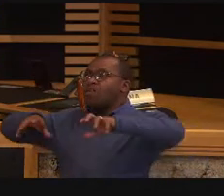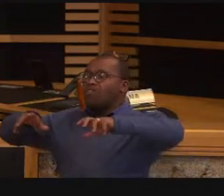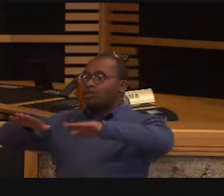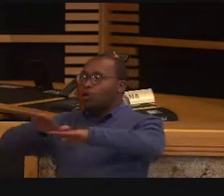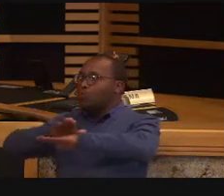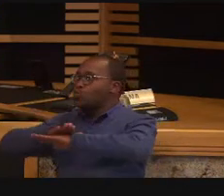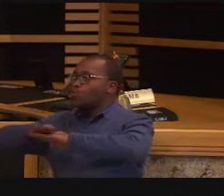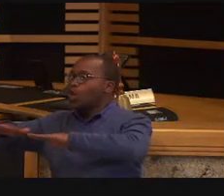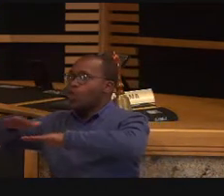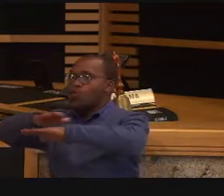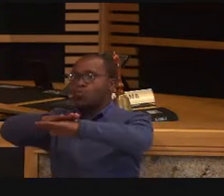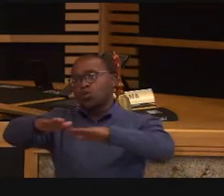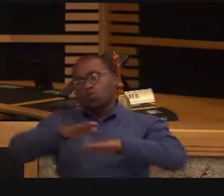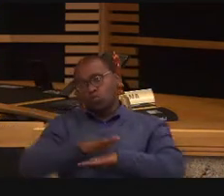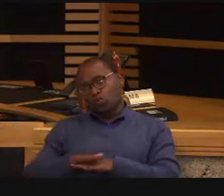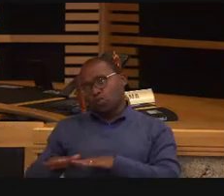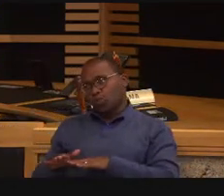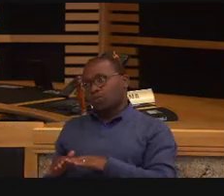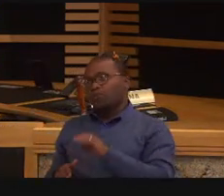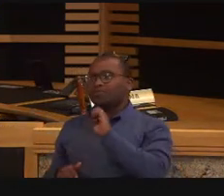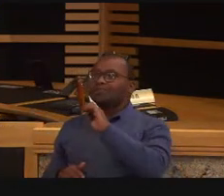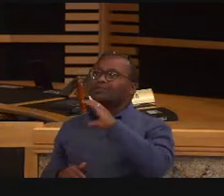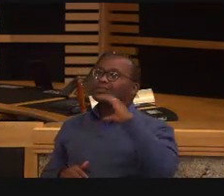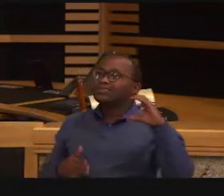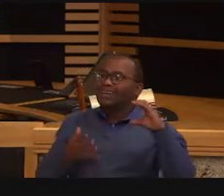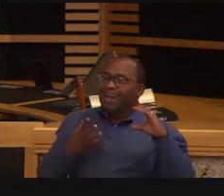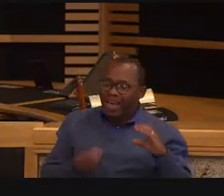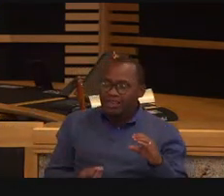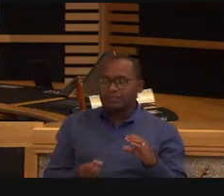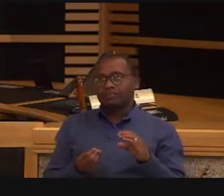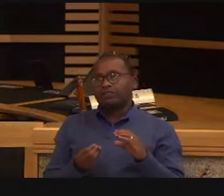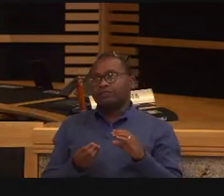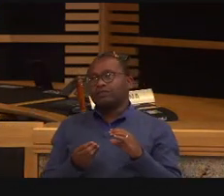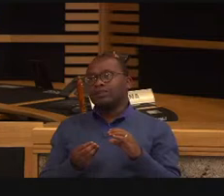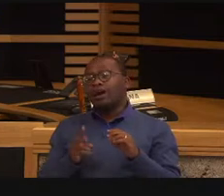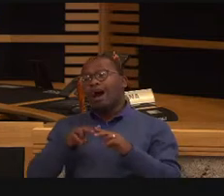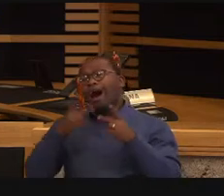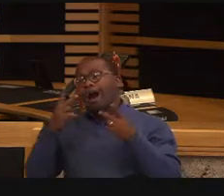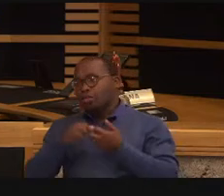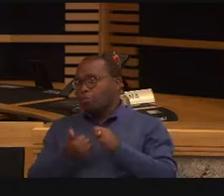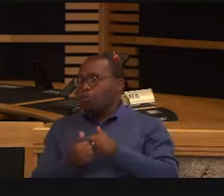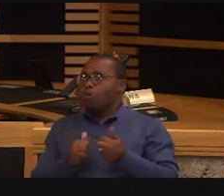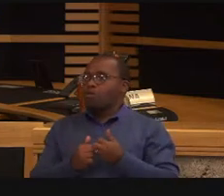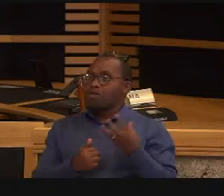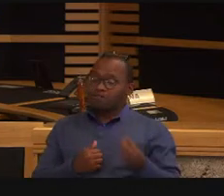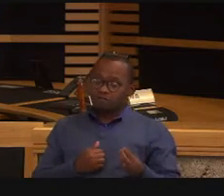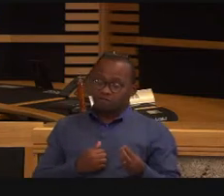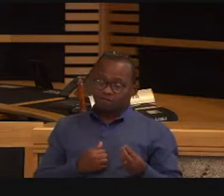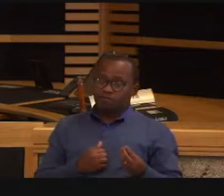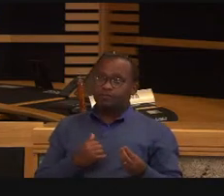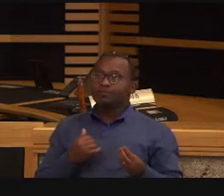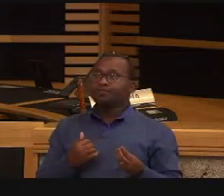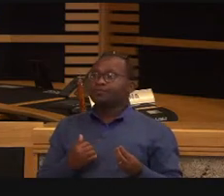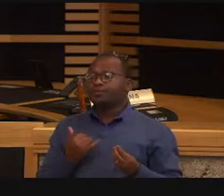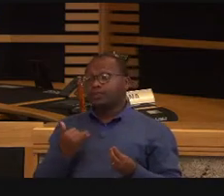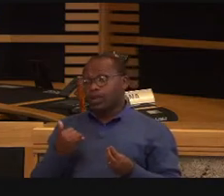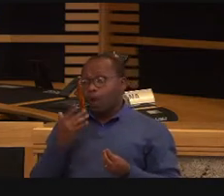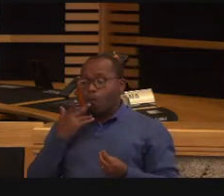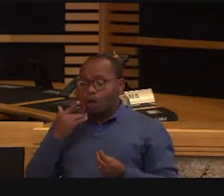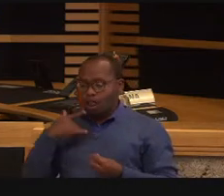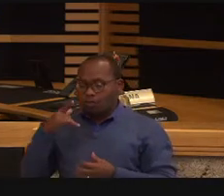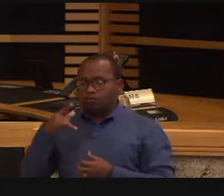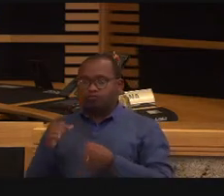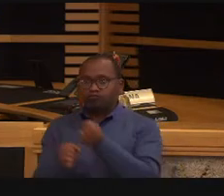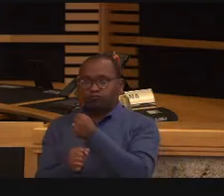that Eastern Cape has got these particular problems that we have. You see, to close, Honorable Deputy Speaker, there